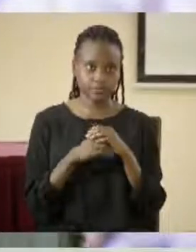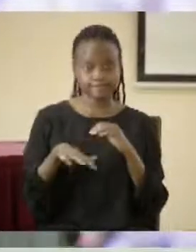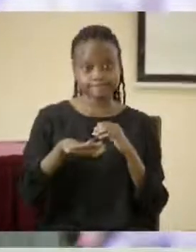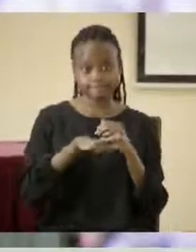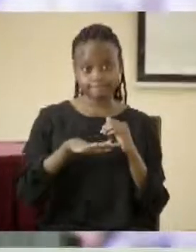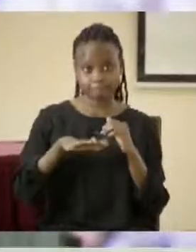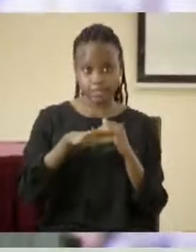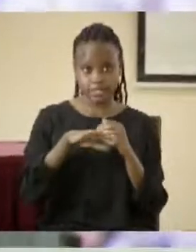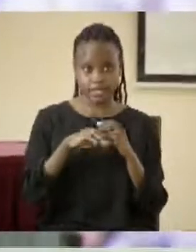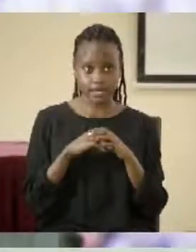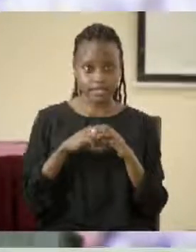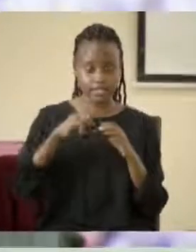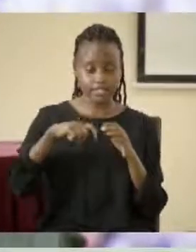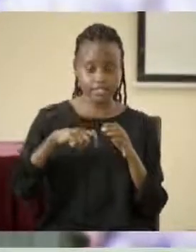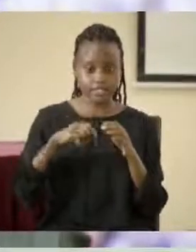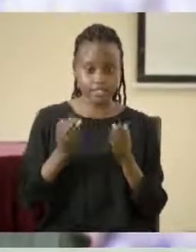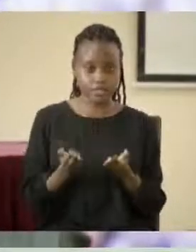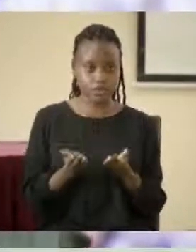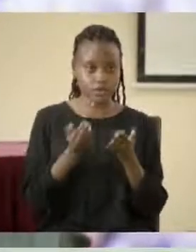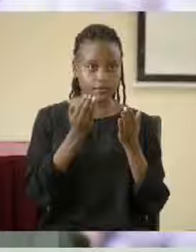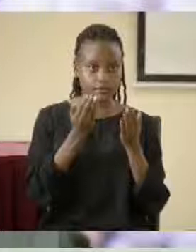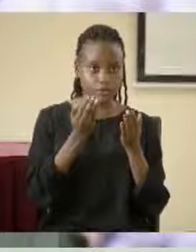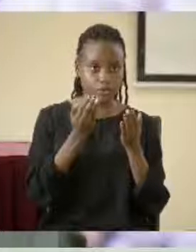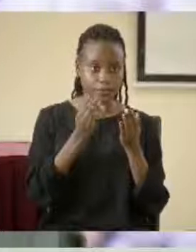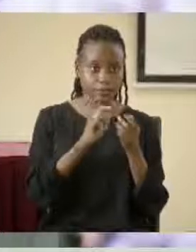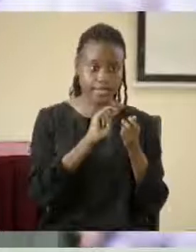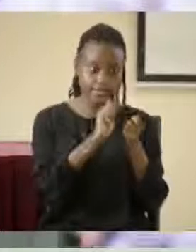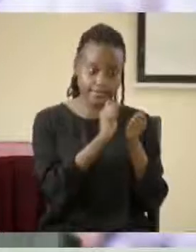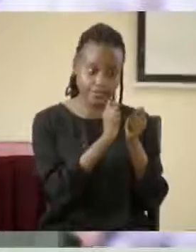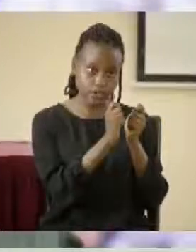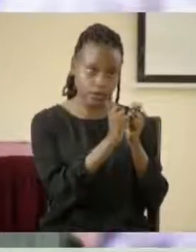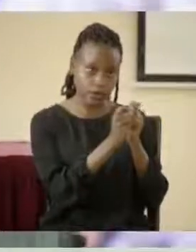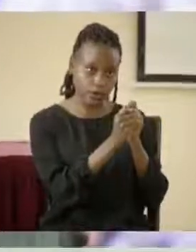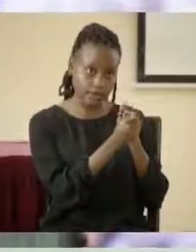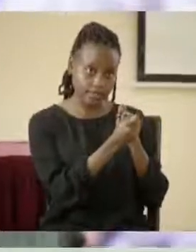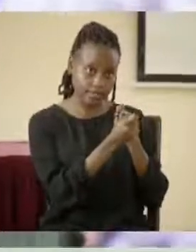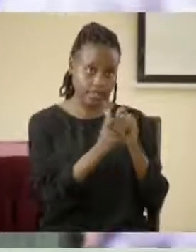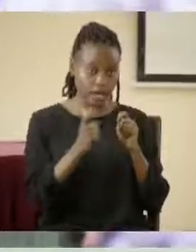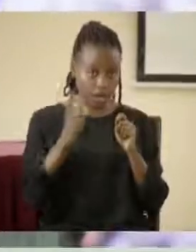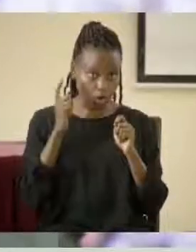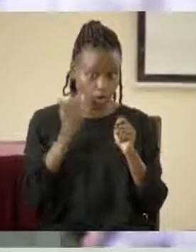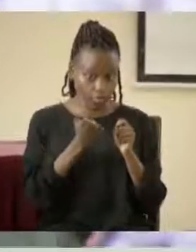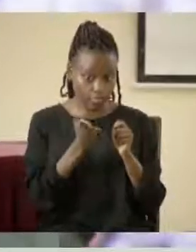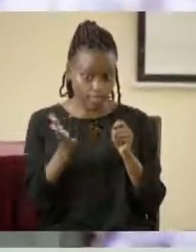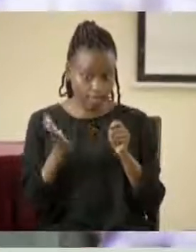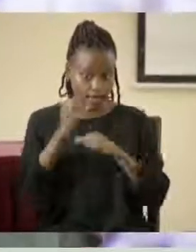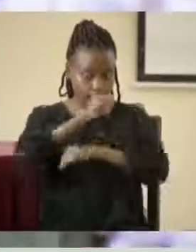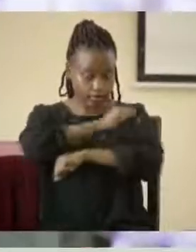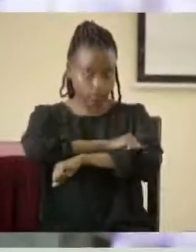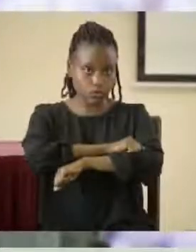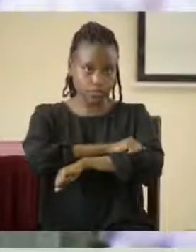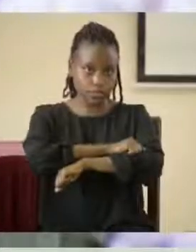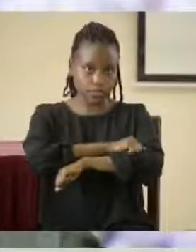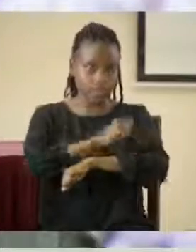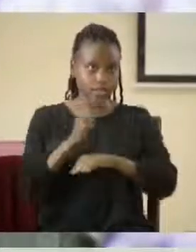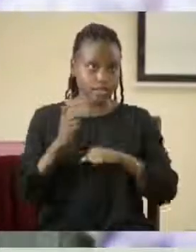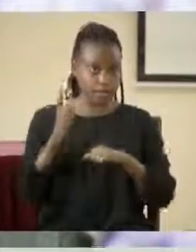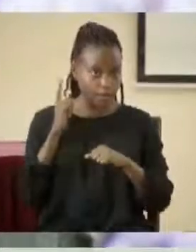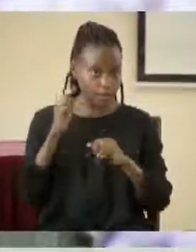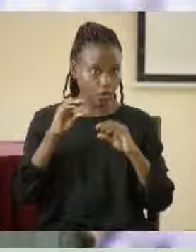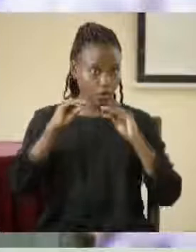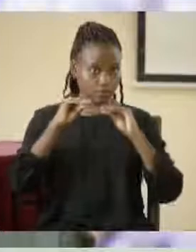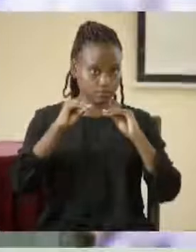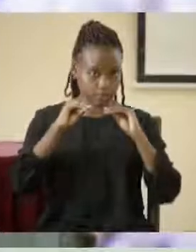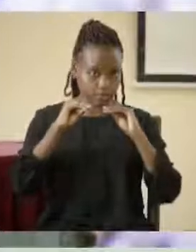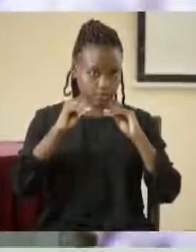Basically, this has to come from our decolonizing law in law schools and in our law teaching